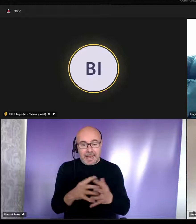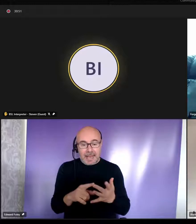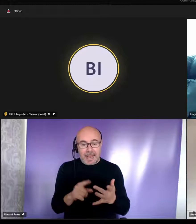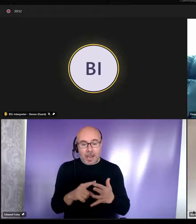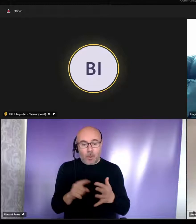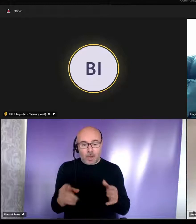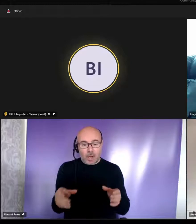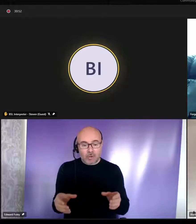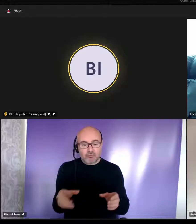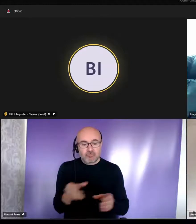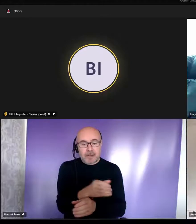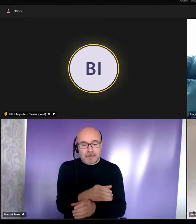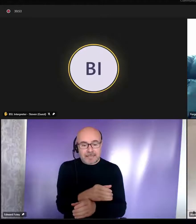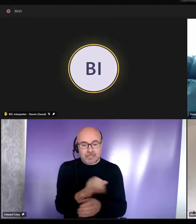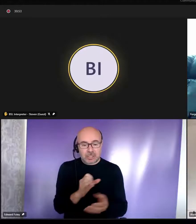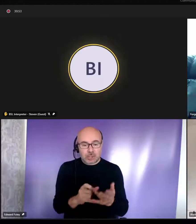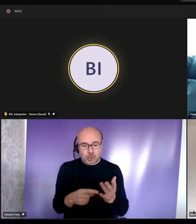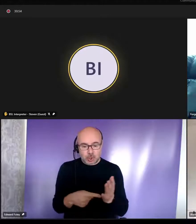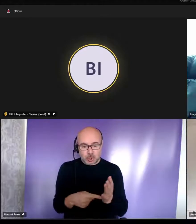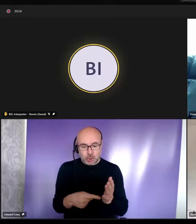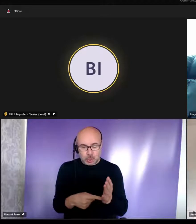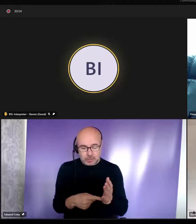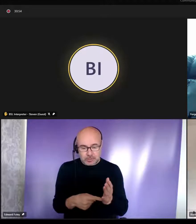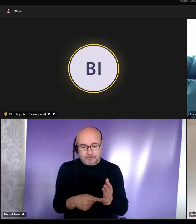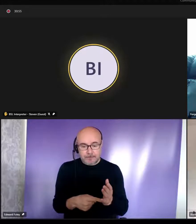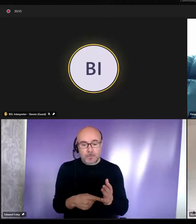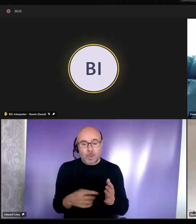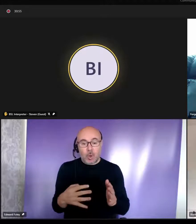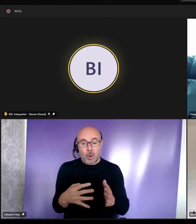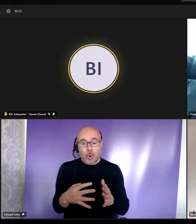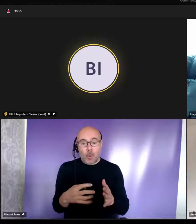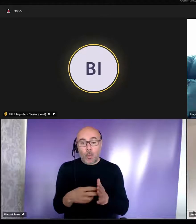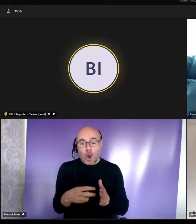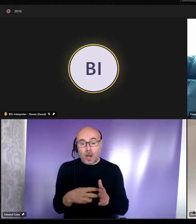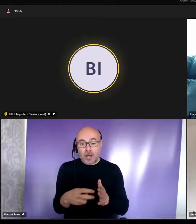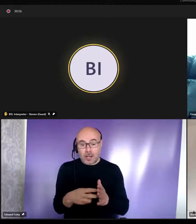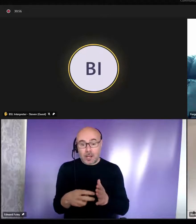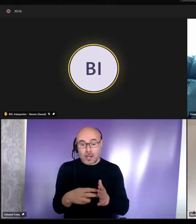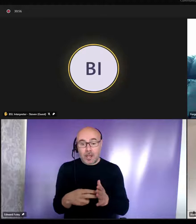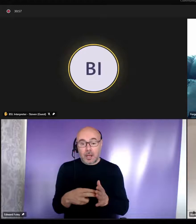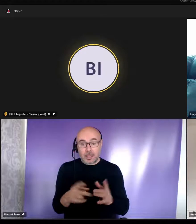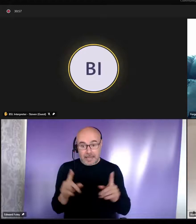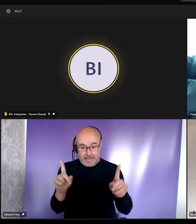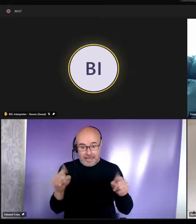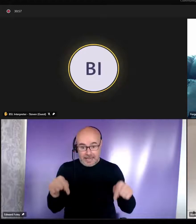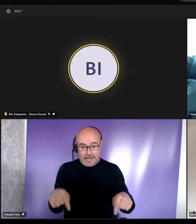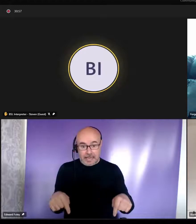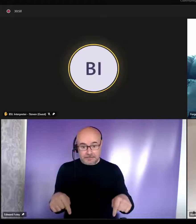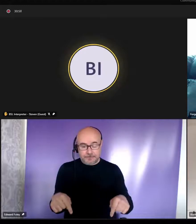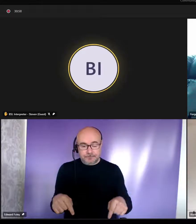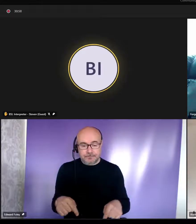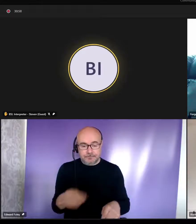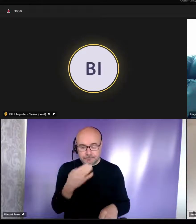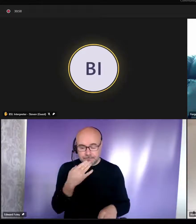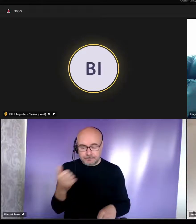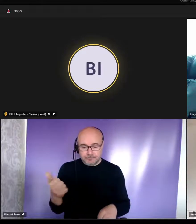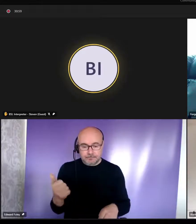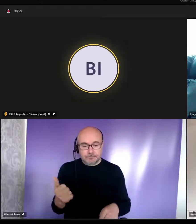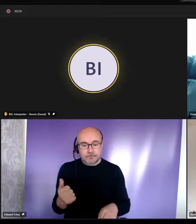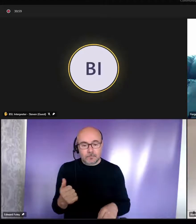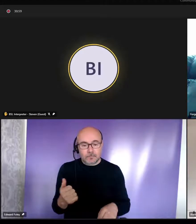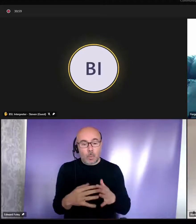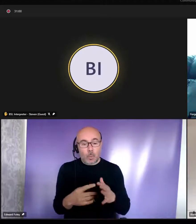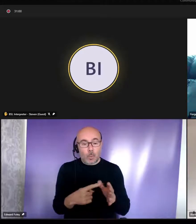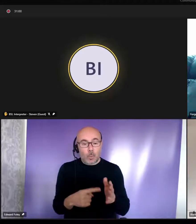substitute for Councillor Scott. Councillor Walker? Here. Thank you. Councillor Watson